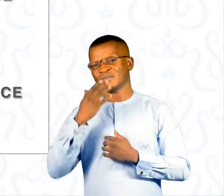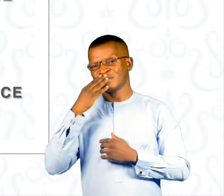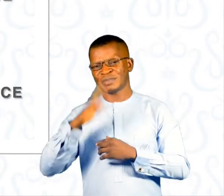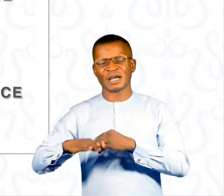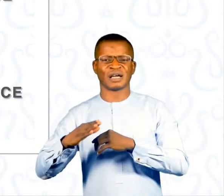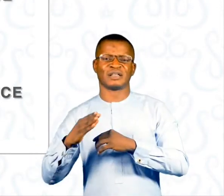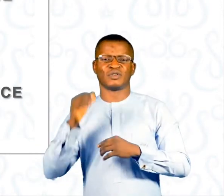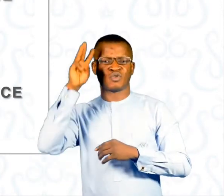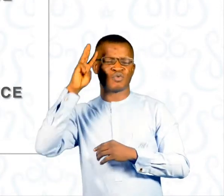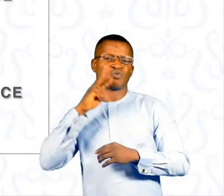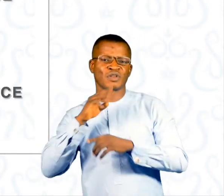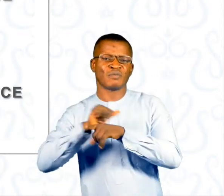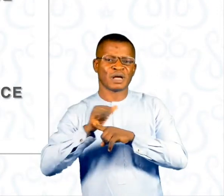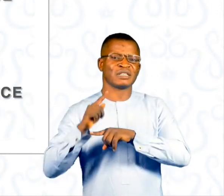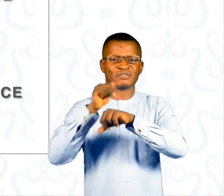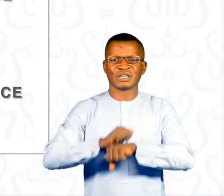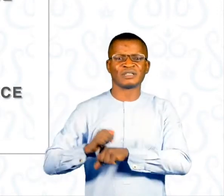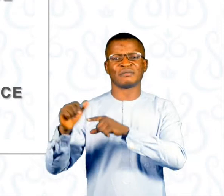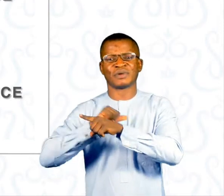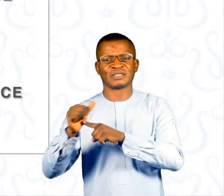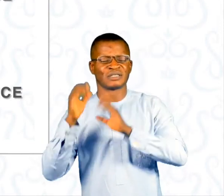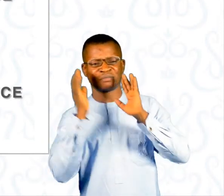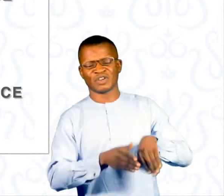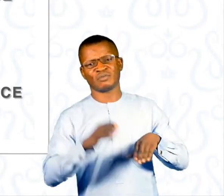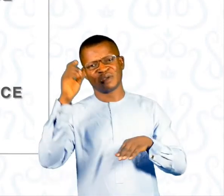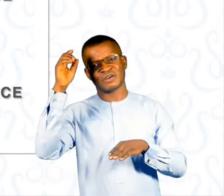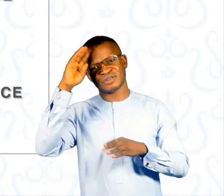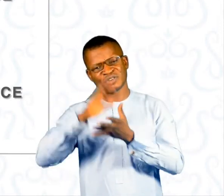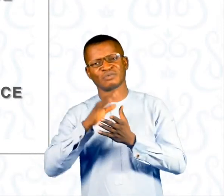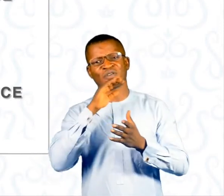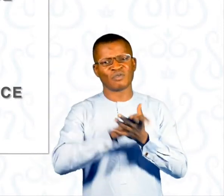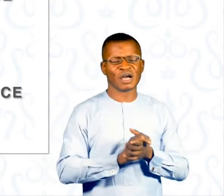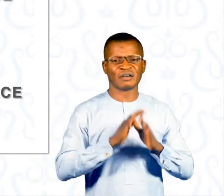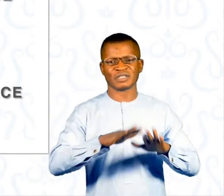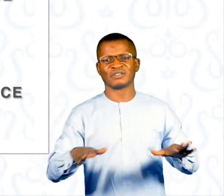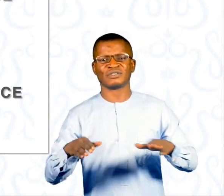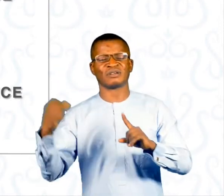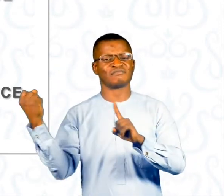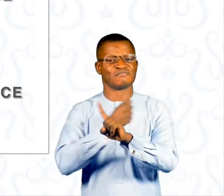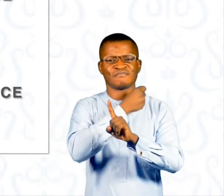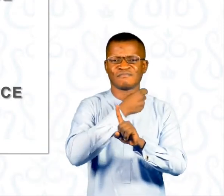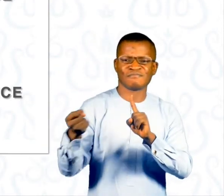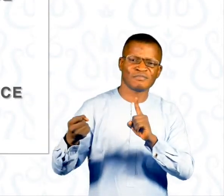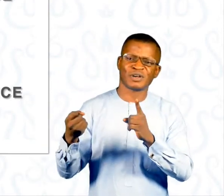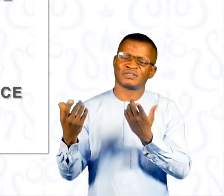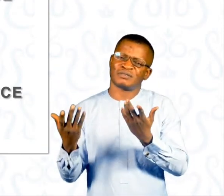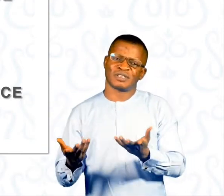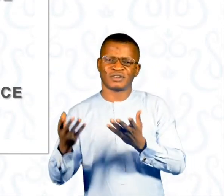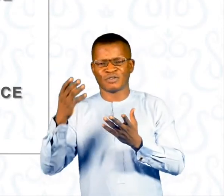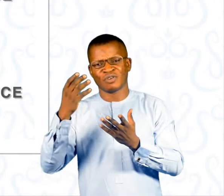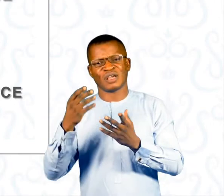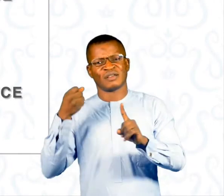have harmful widow practice, traditional practice, abandonment of spouse and children, spousal battery, stalking,